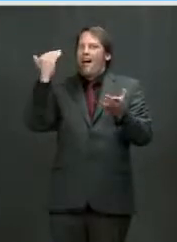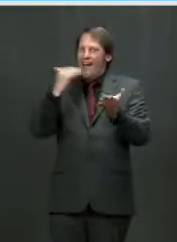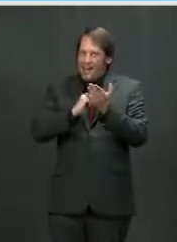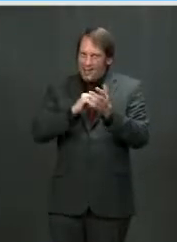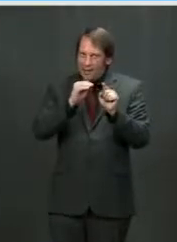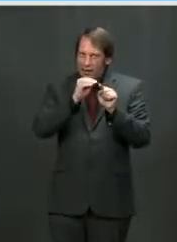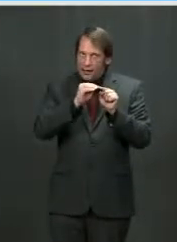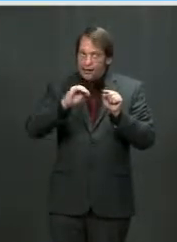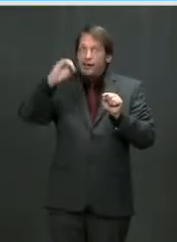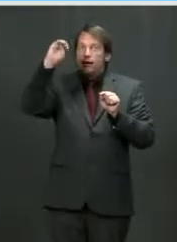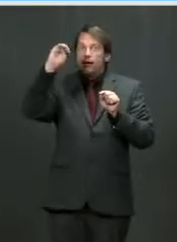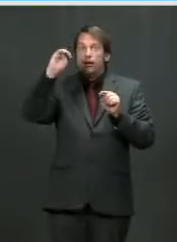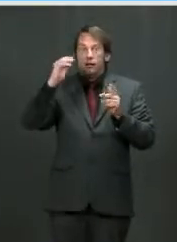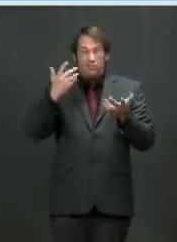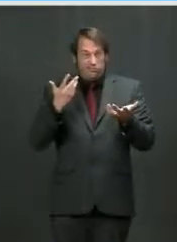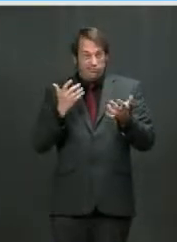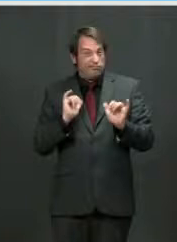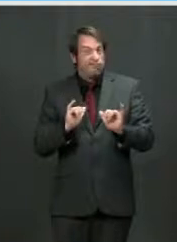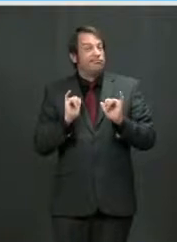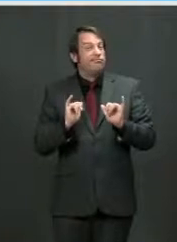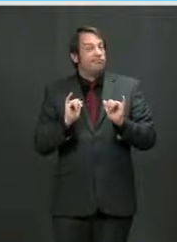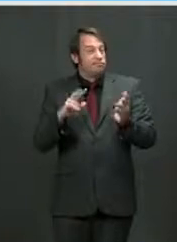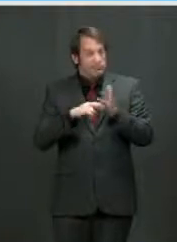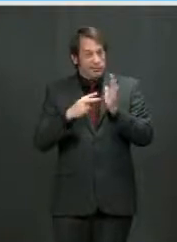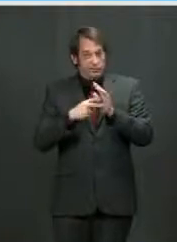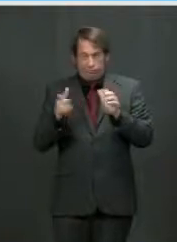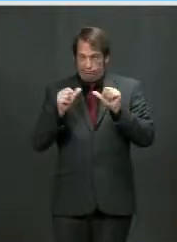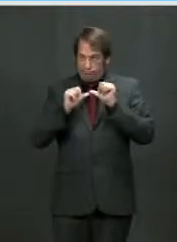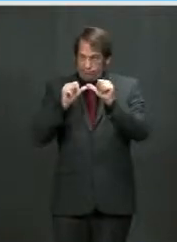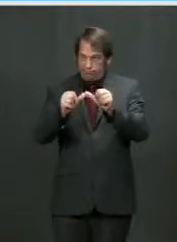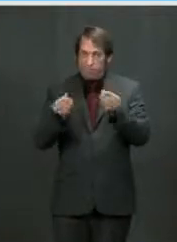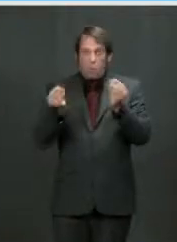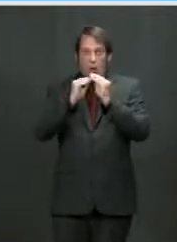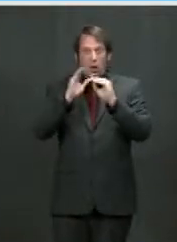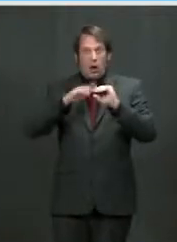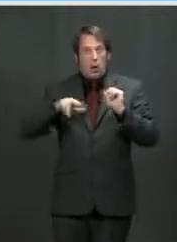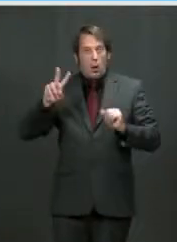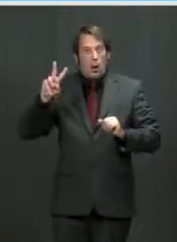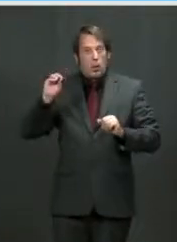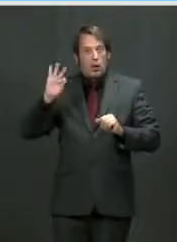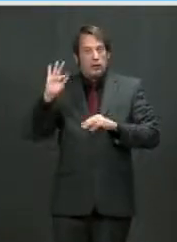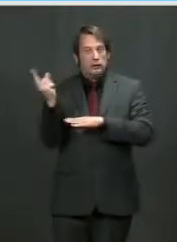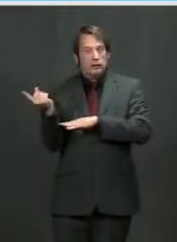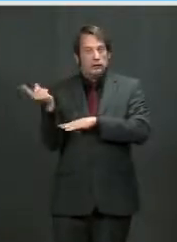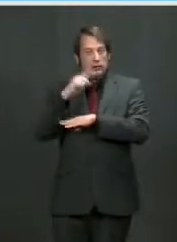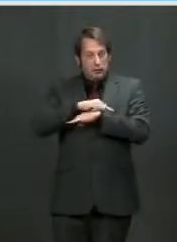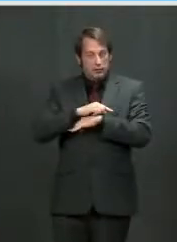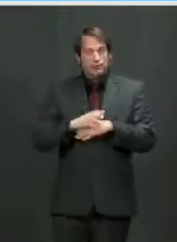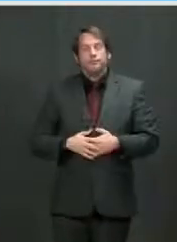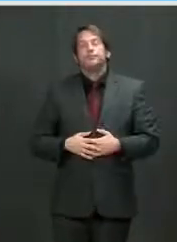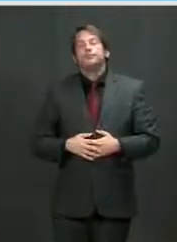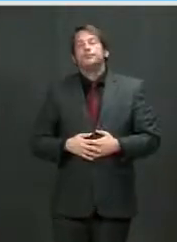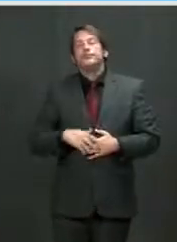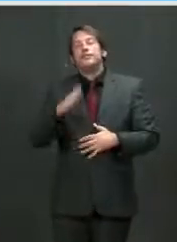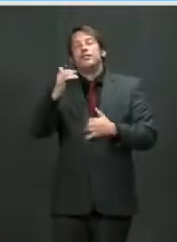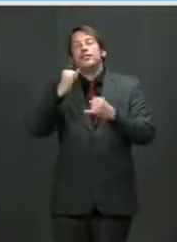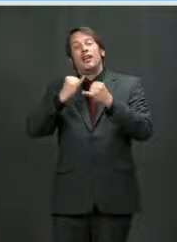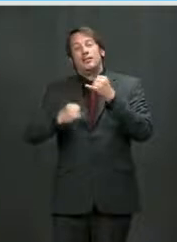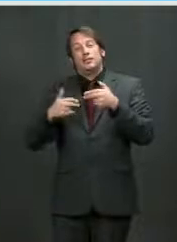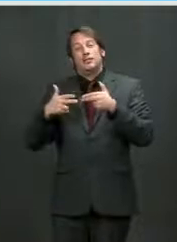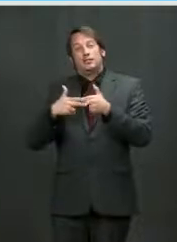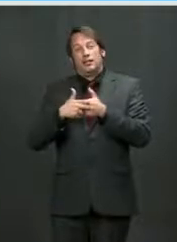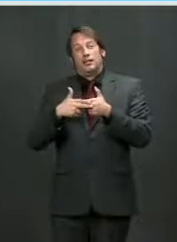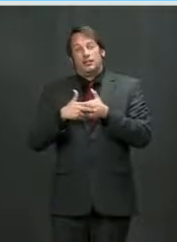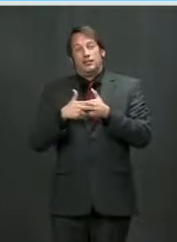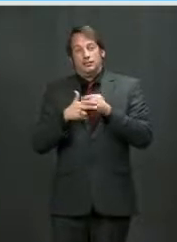out well beyond 209 days. And on the final slide, the conclusion that